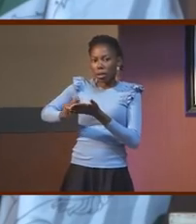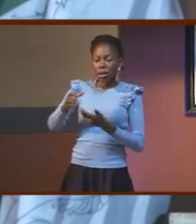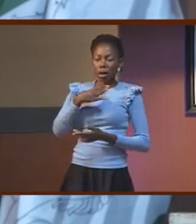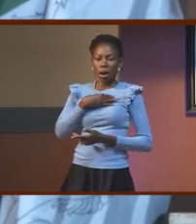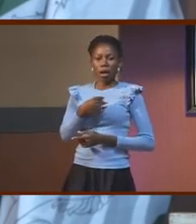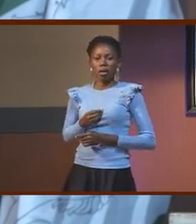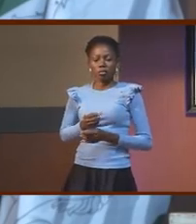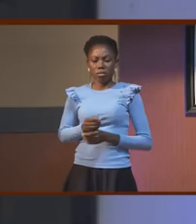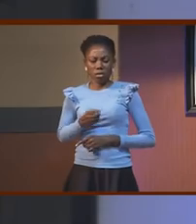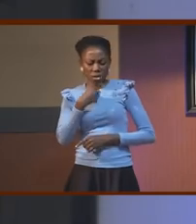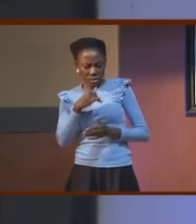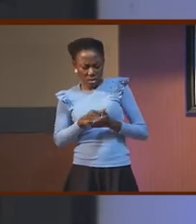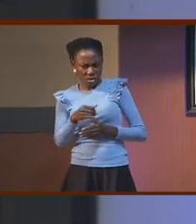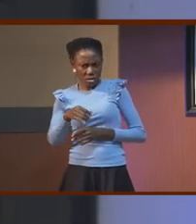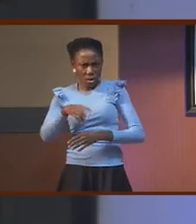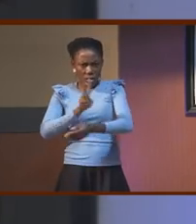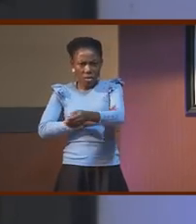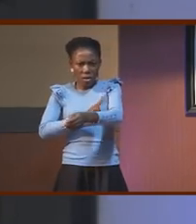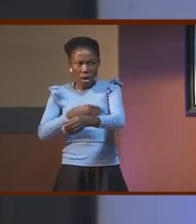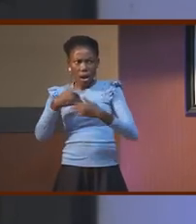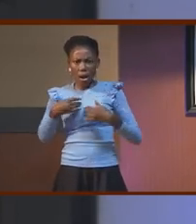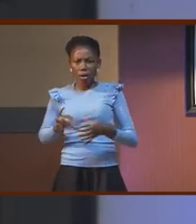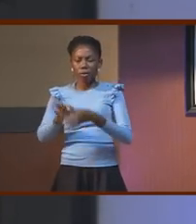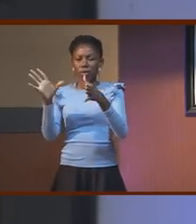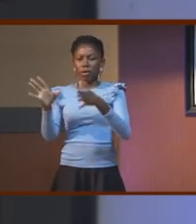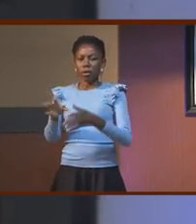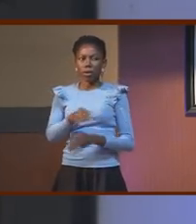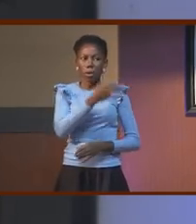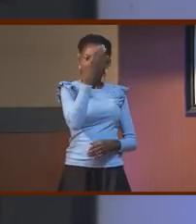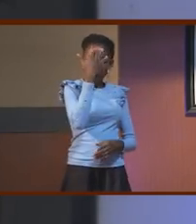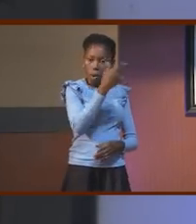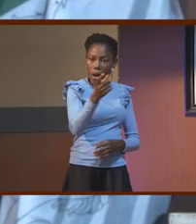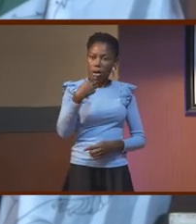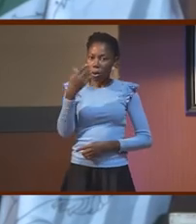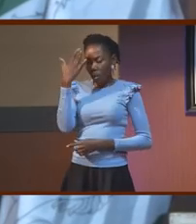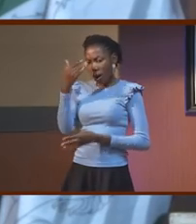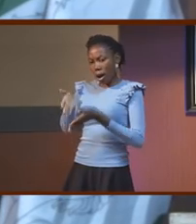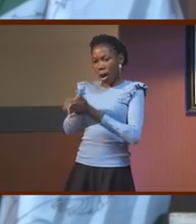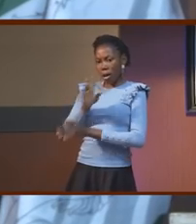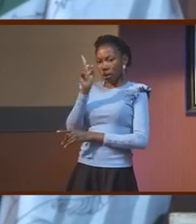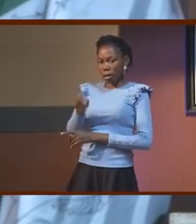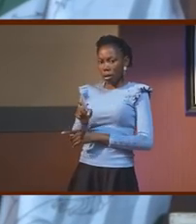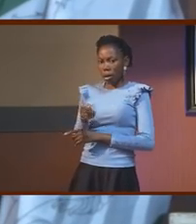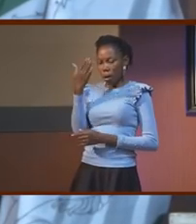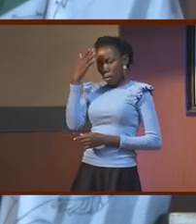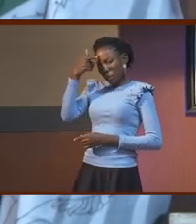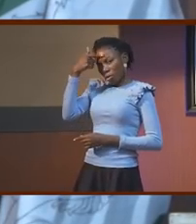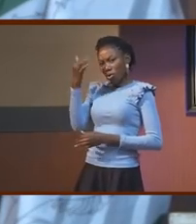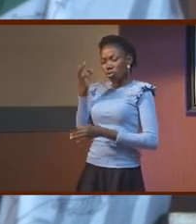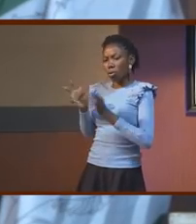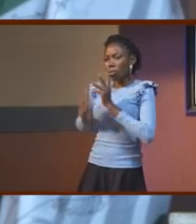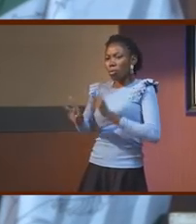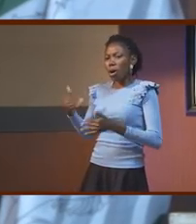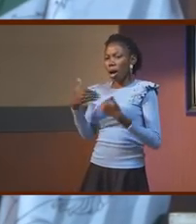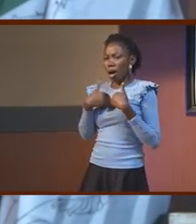already out. And since then, when we You know why I asked that? Because at times, people have that